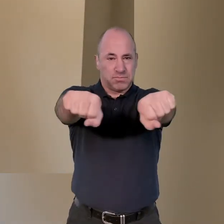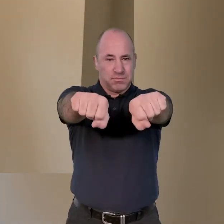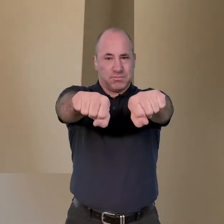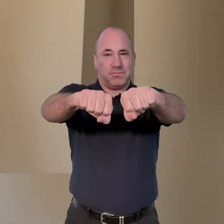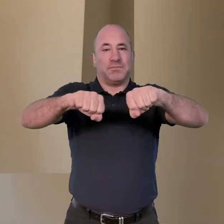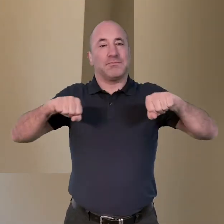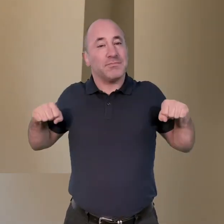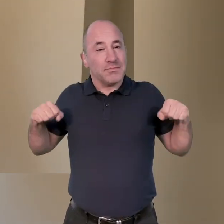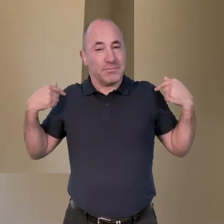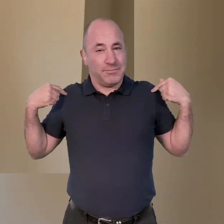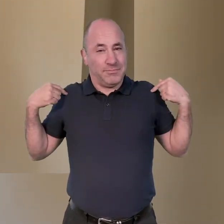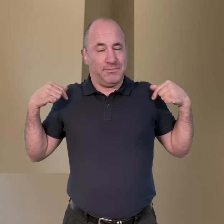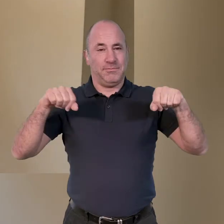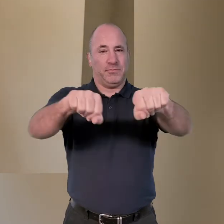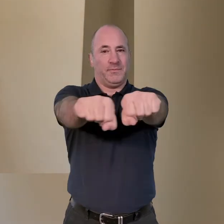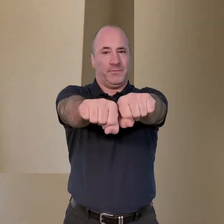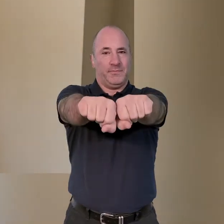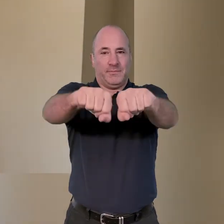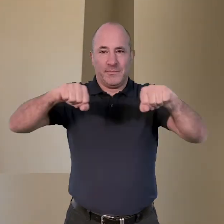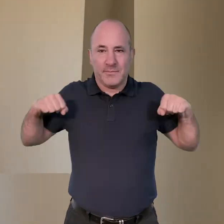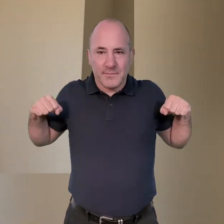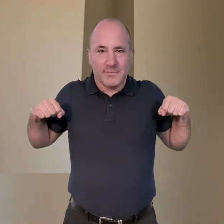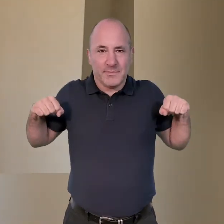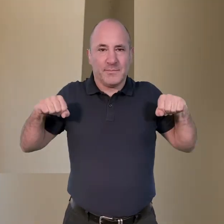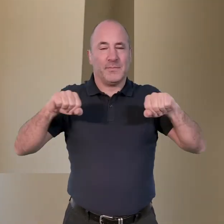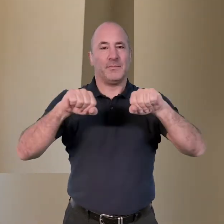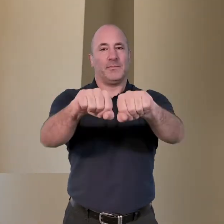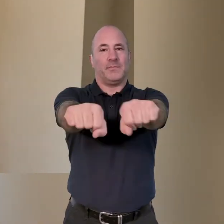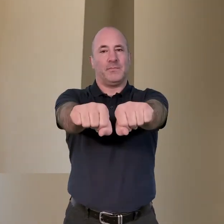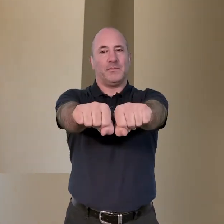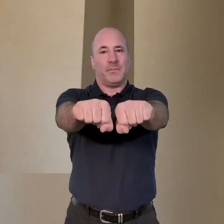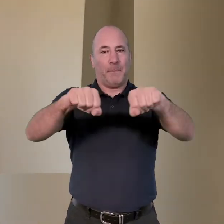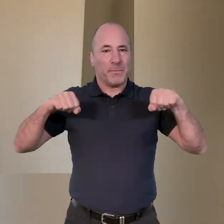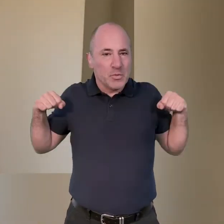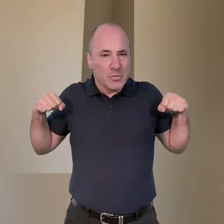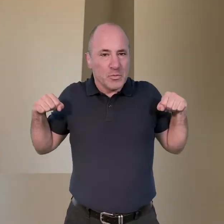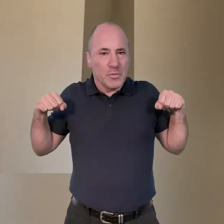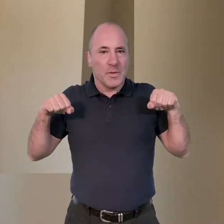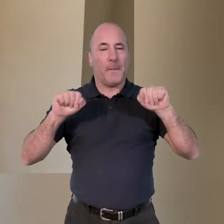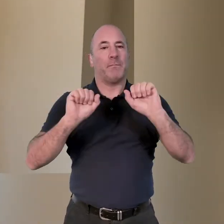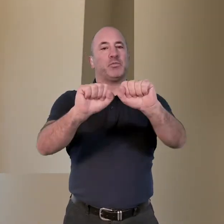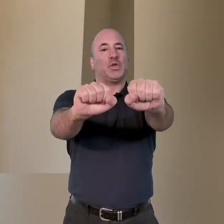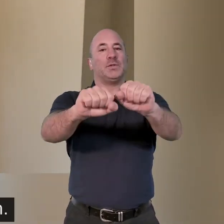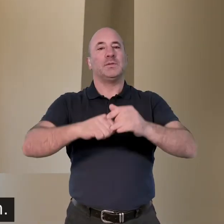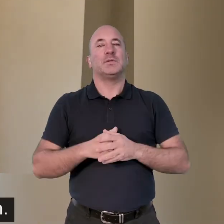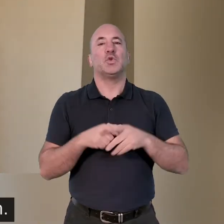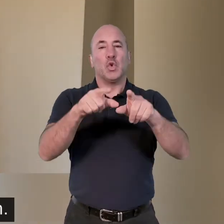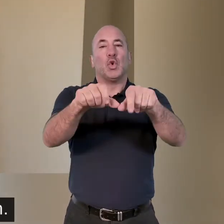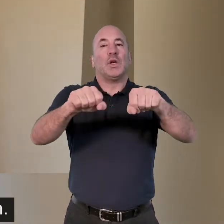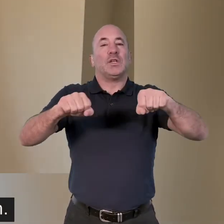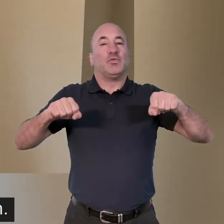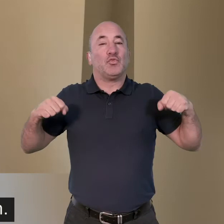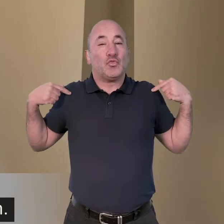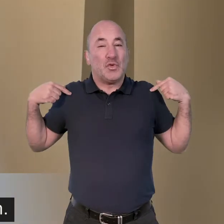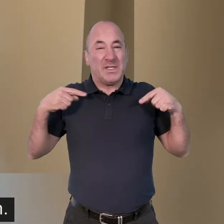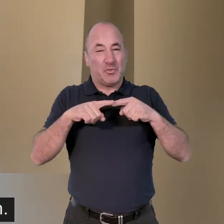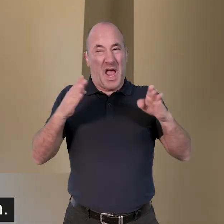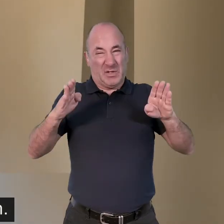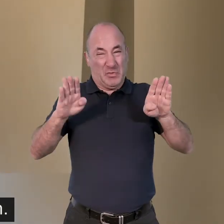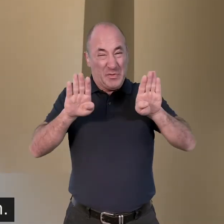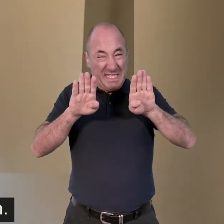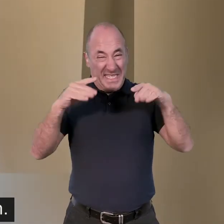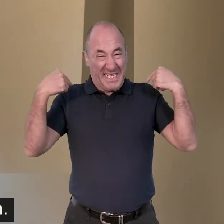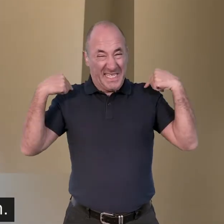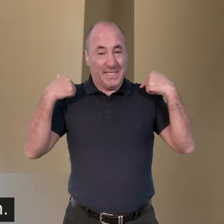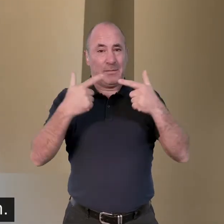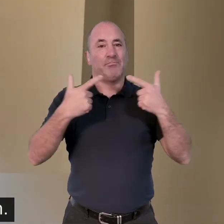as you can. Good. Push and pull. When you squeeze, squeeze back as